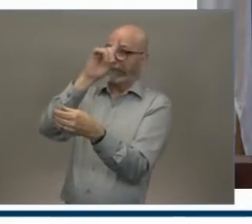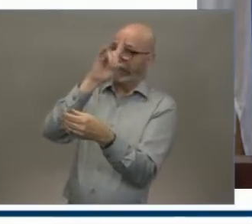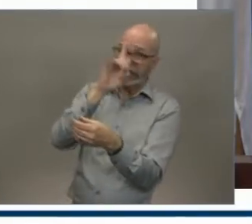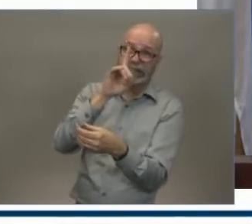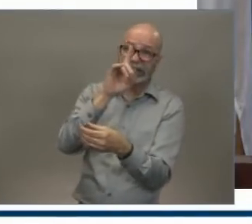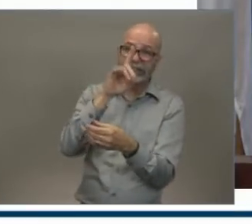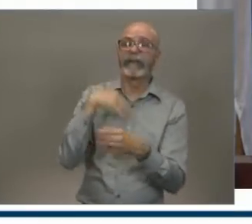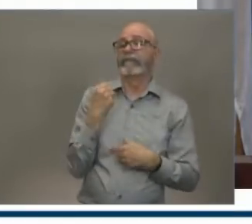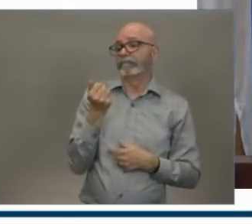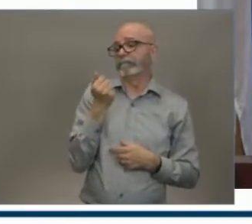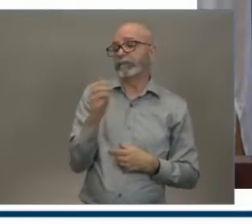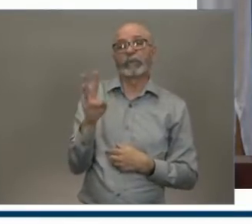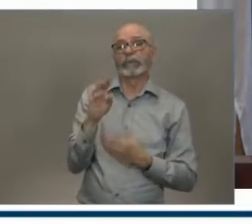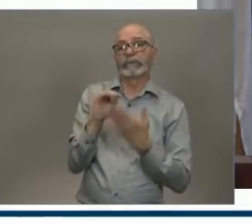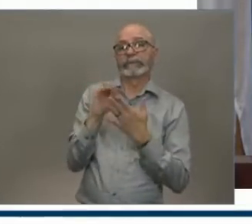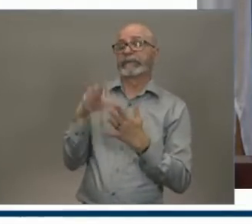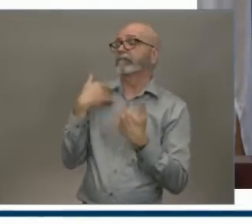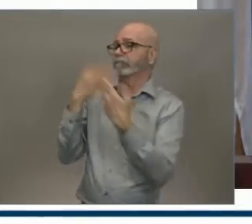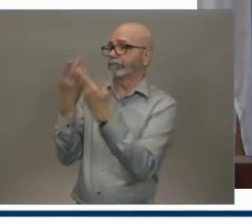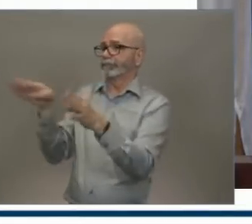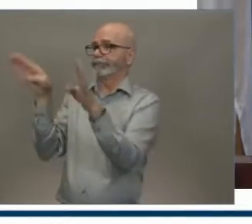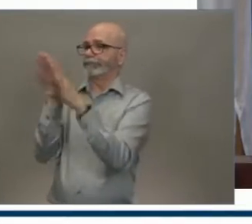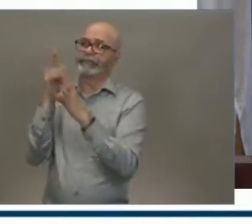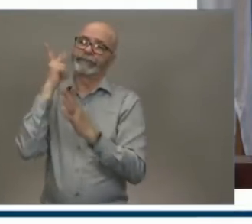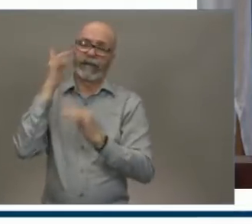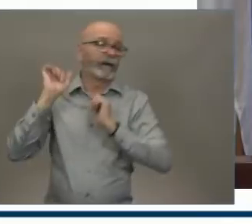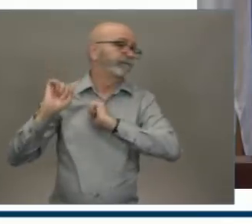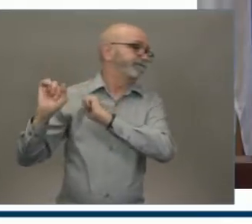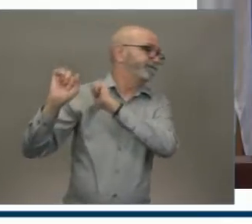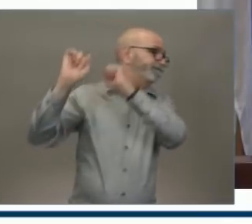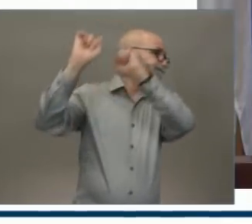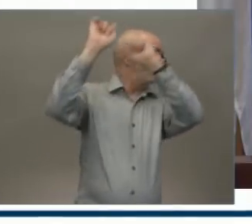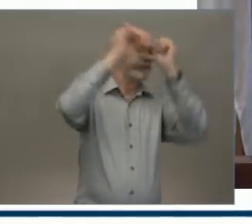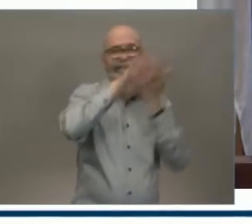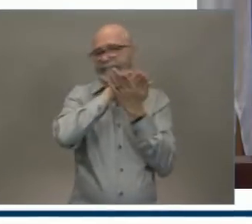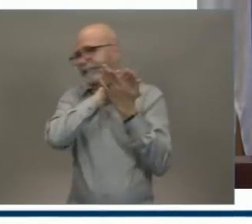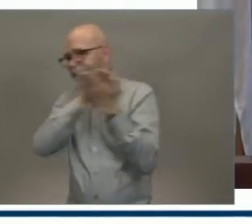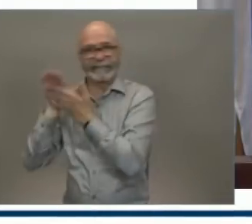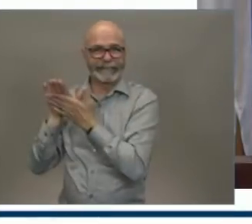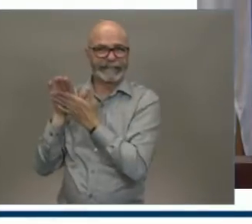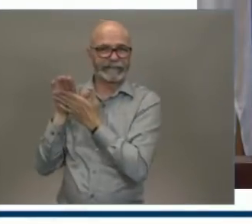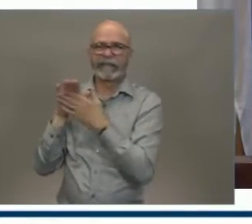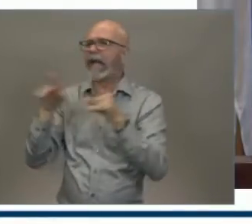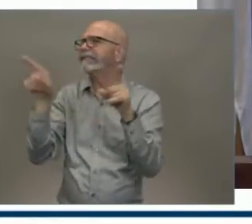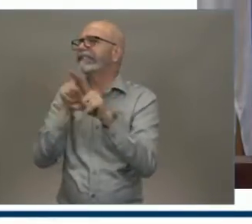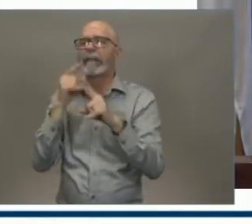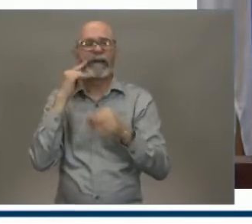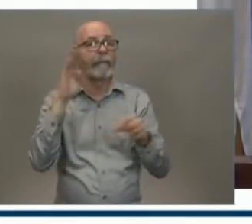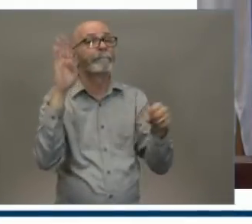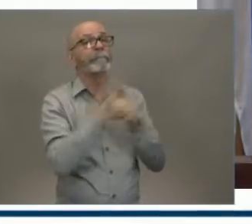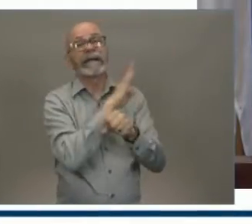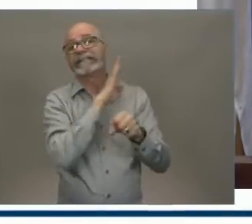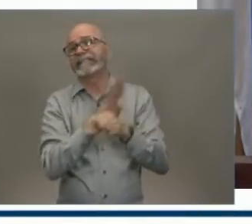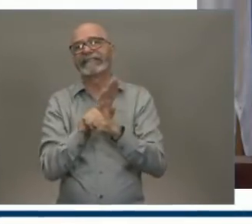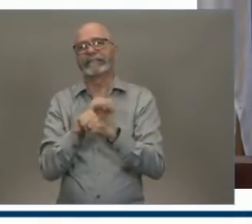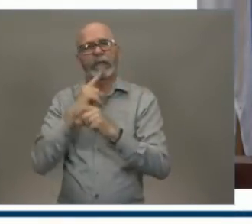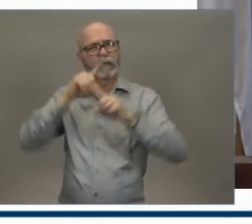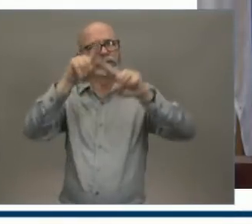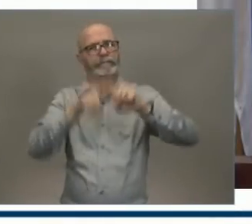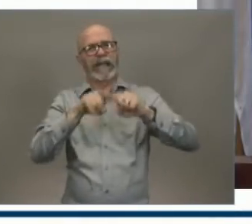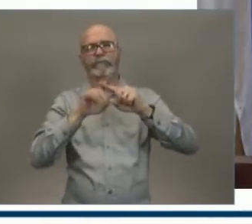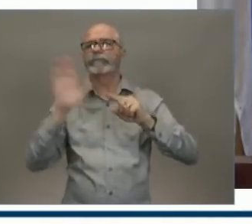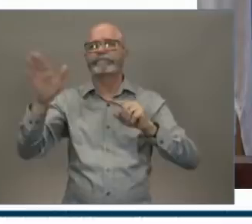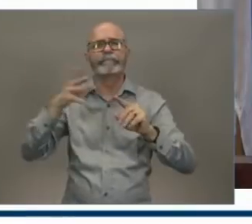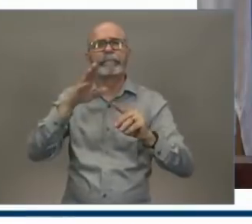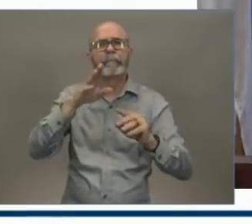then reopened to the population. And the same thing with some businesses. Each one is assessed on their own, and